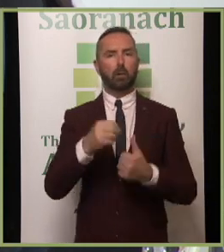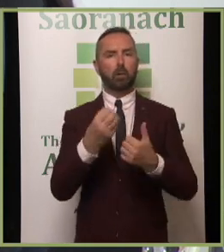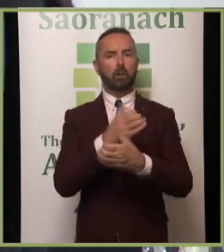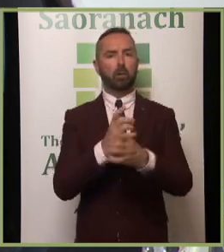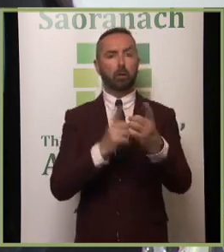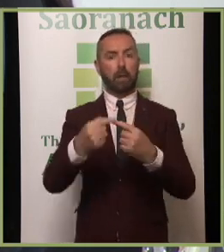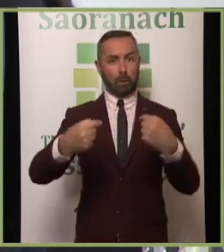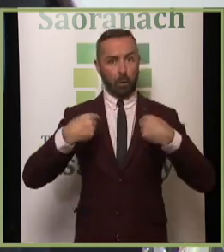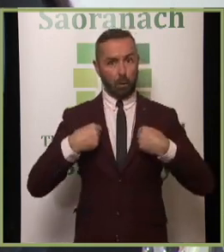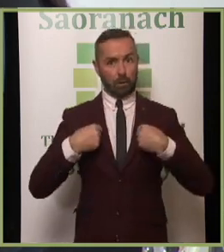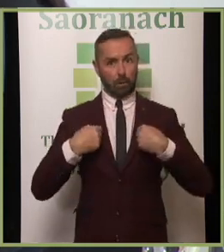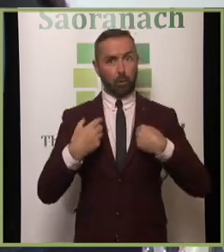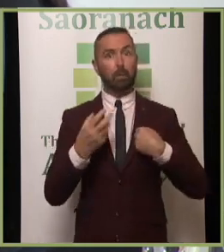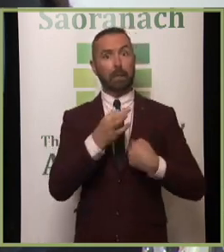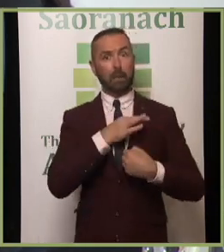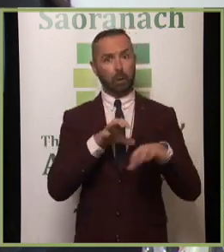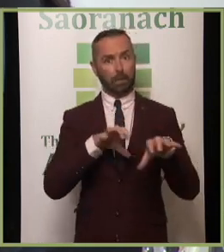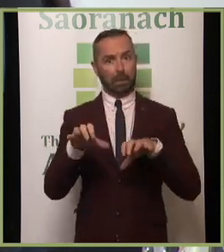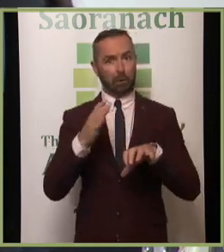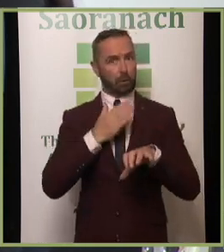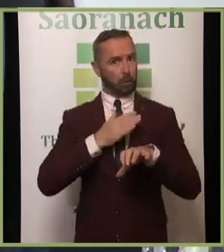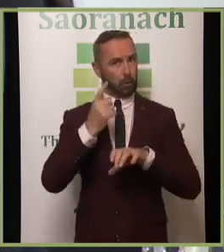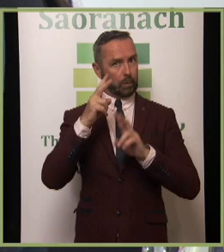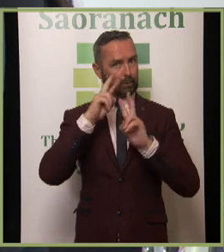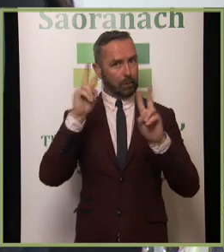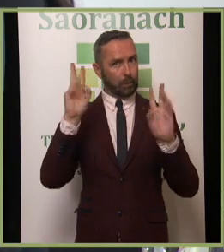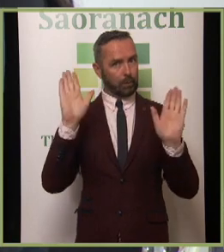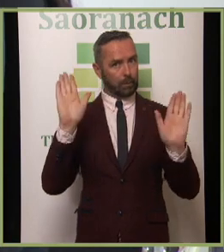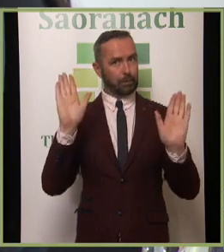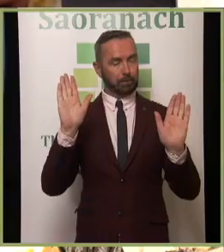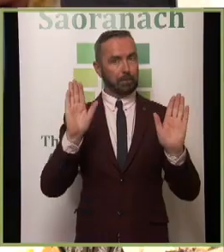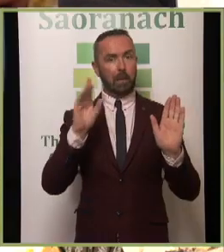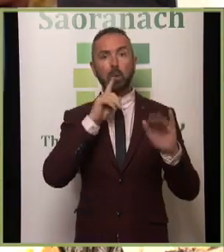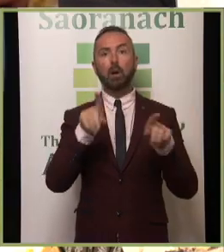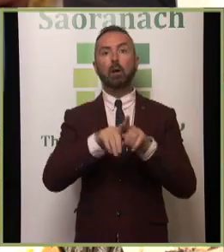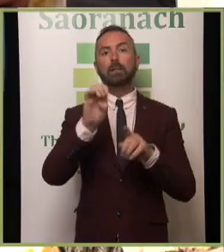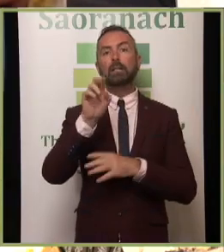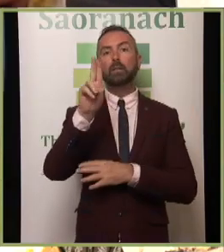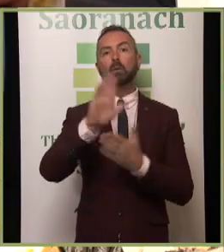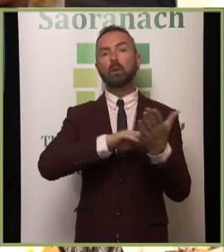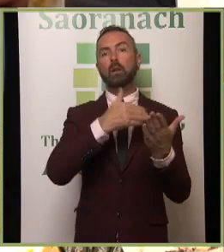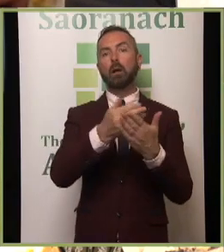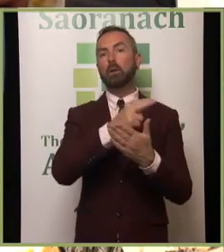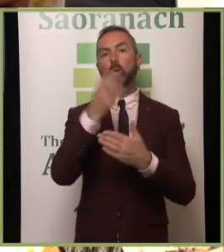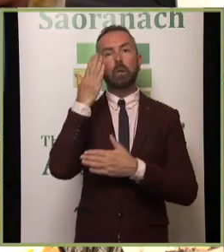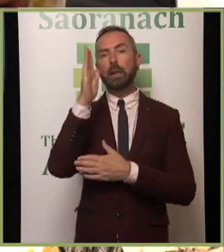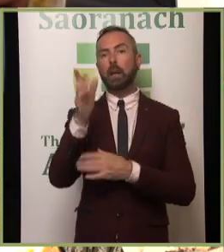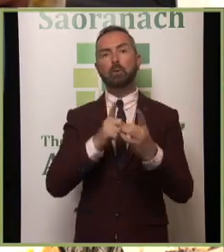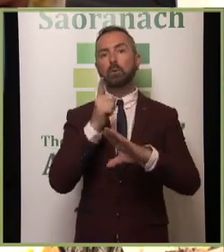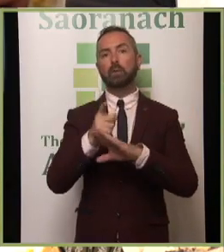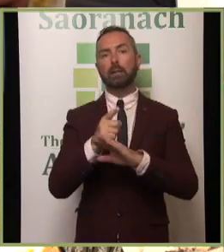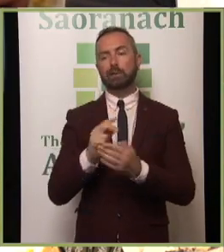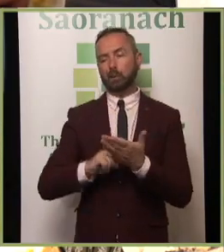very good position. So that's just one take on it. But I do also think that EU law won't allow us to do that, but